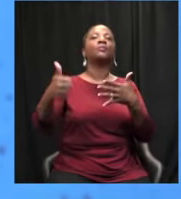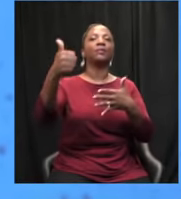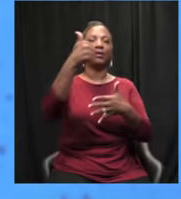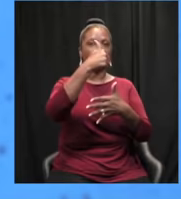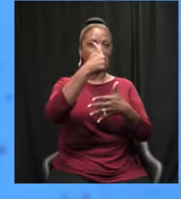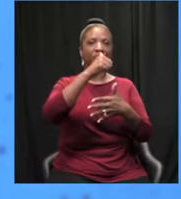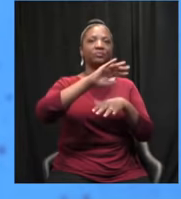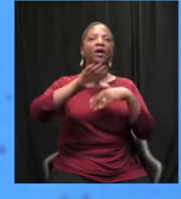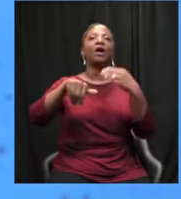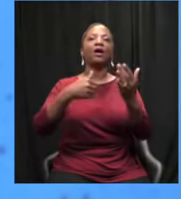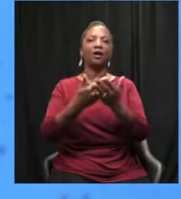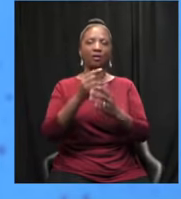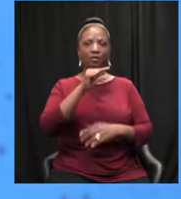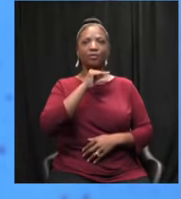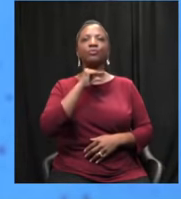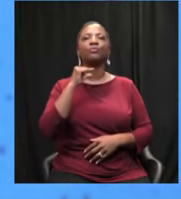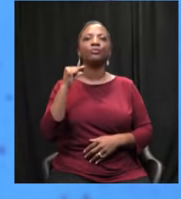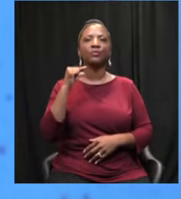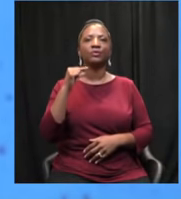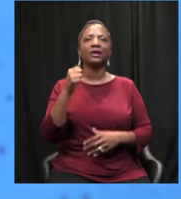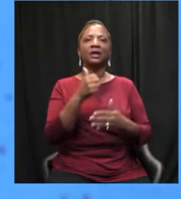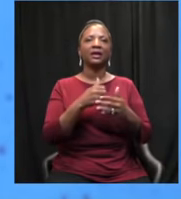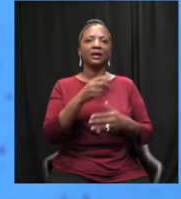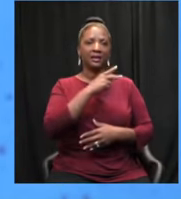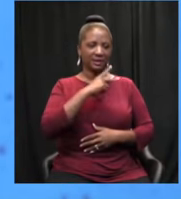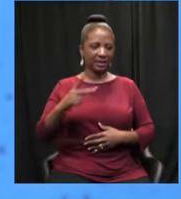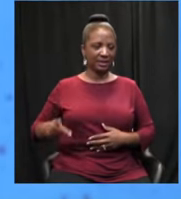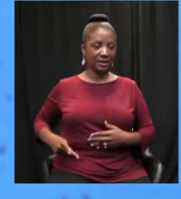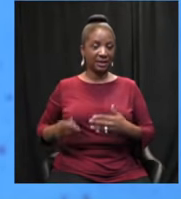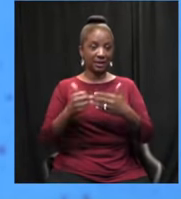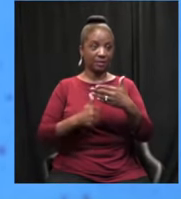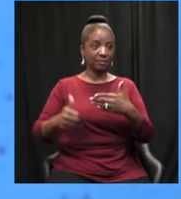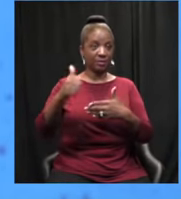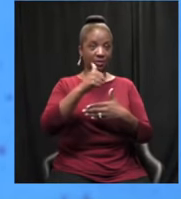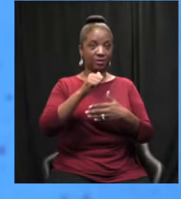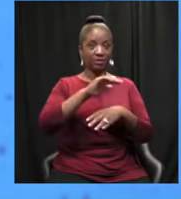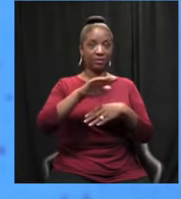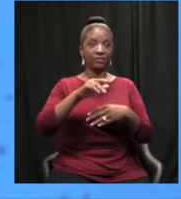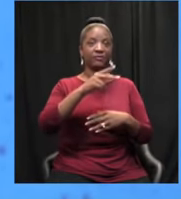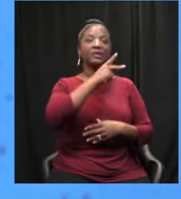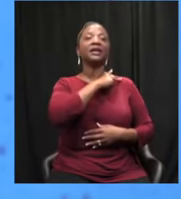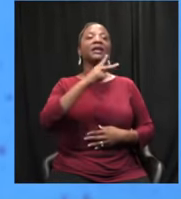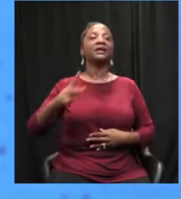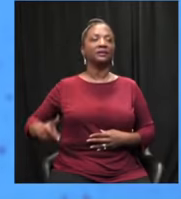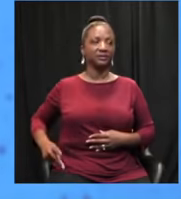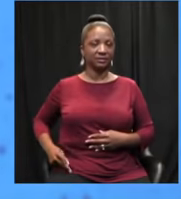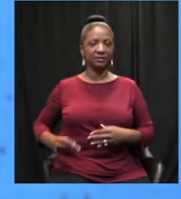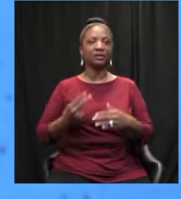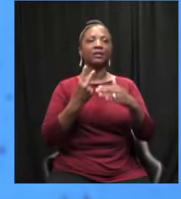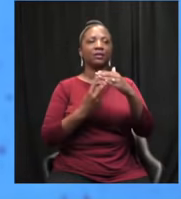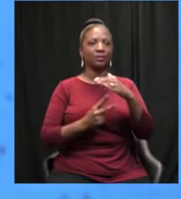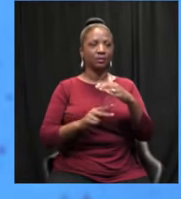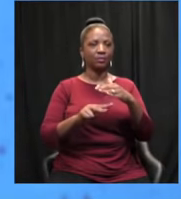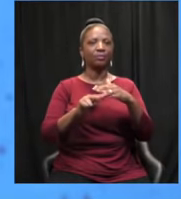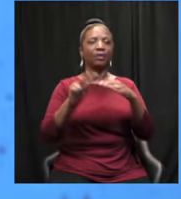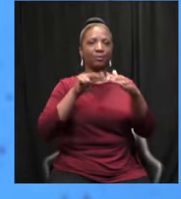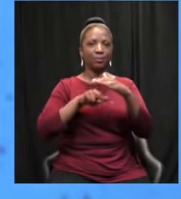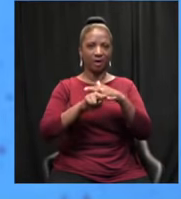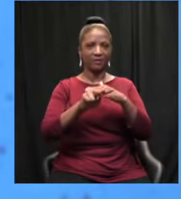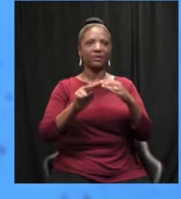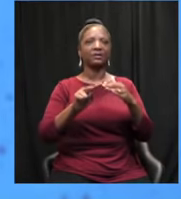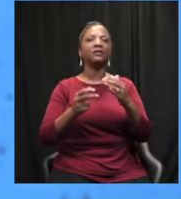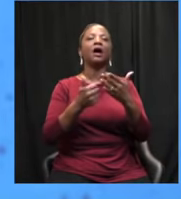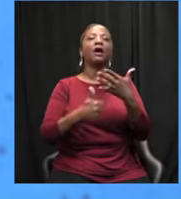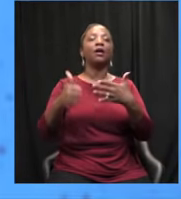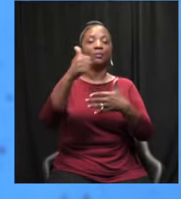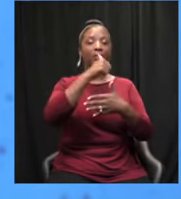all kings. It is him that is the prophet of all prophets. It is him in which the Bible keeps pointing to, this